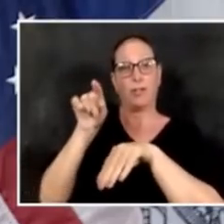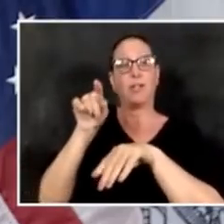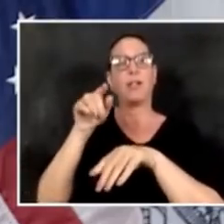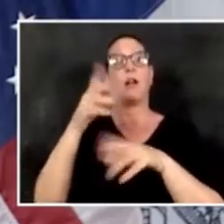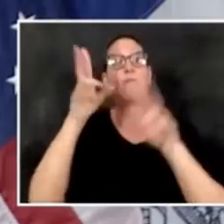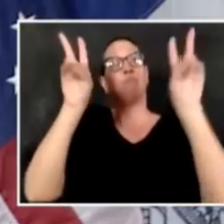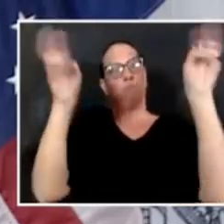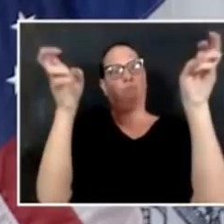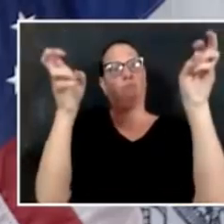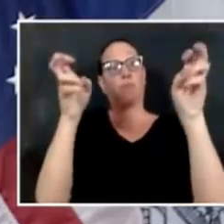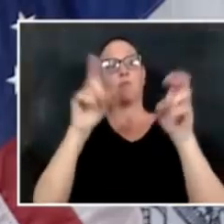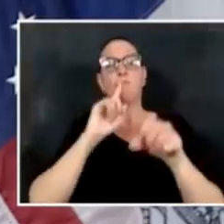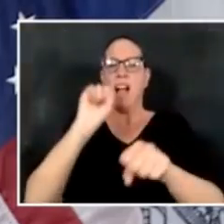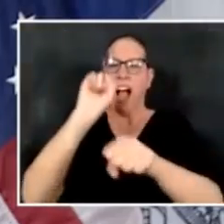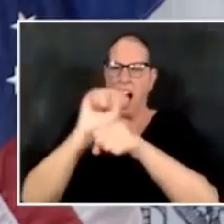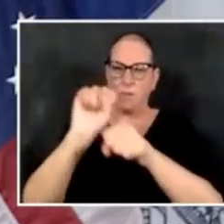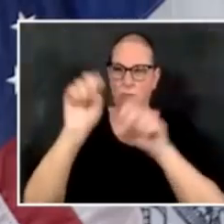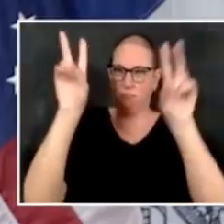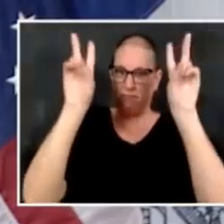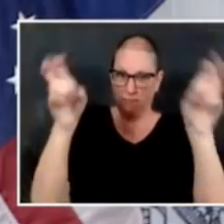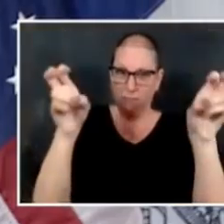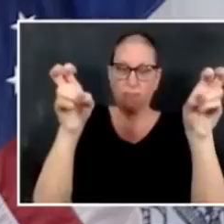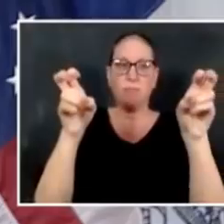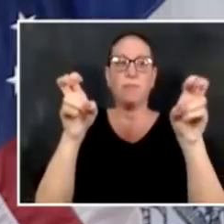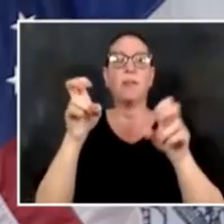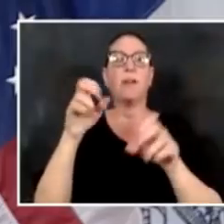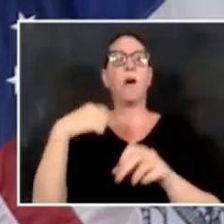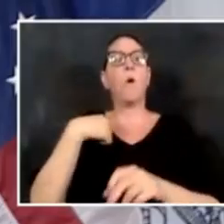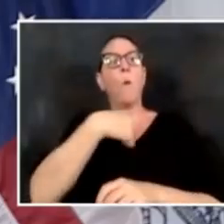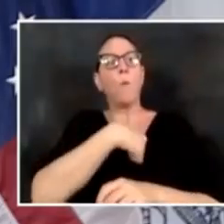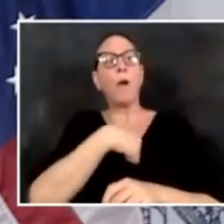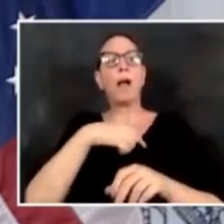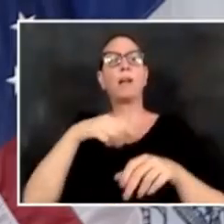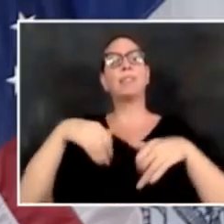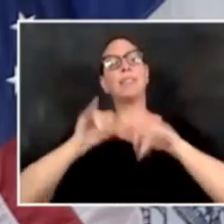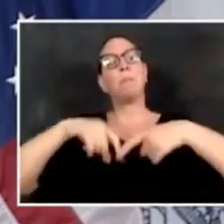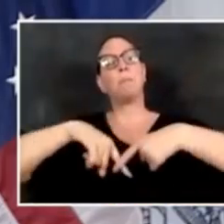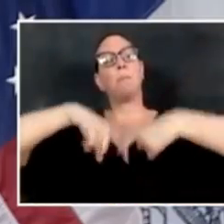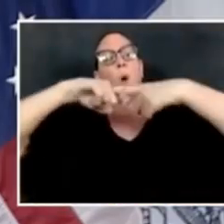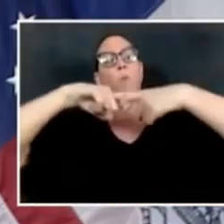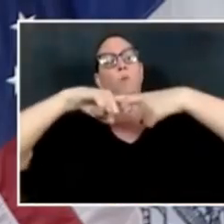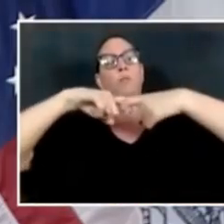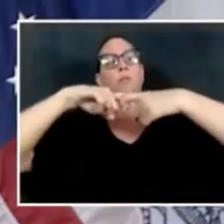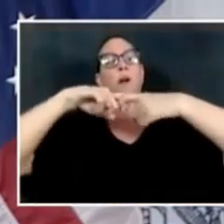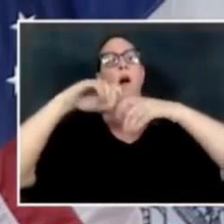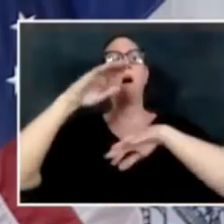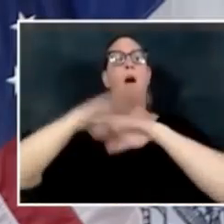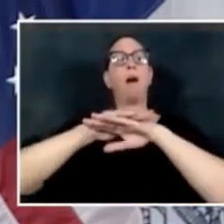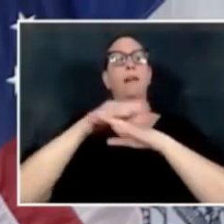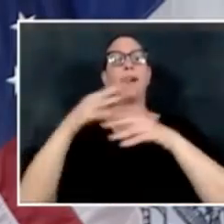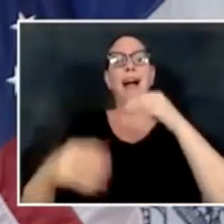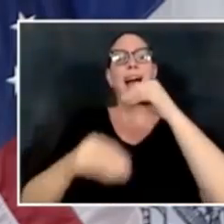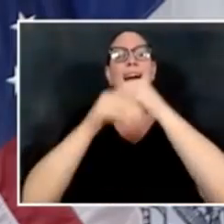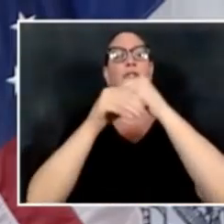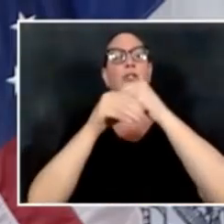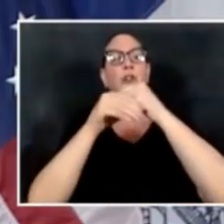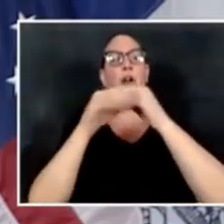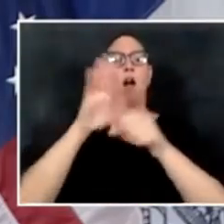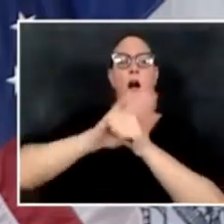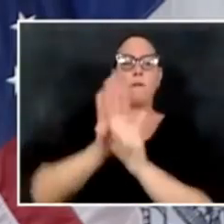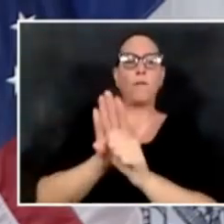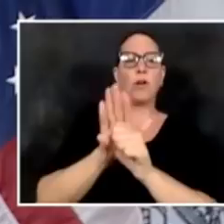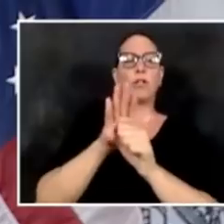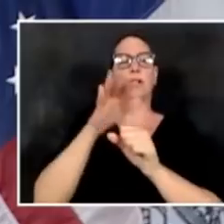pause on additional coronavirus relief. The chief economic advisor in the White House